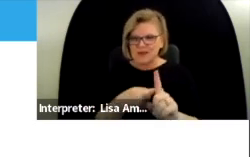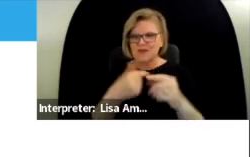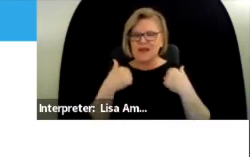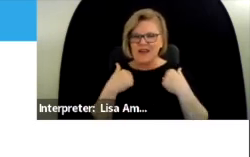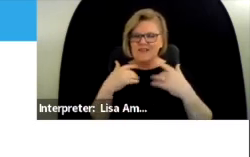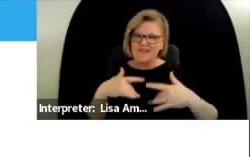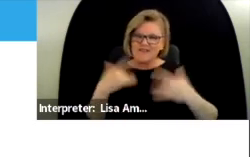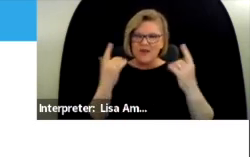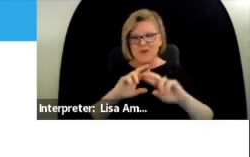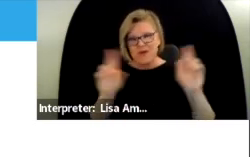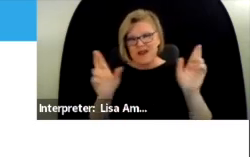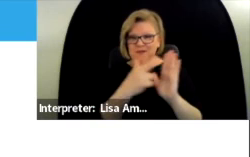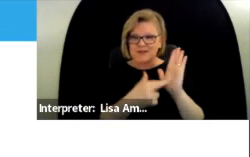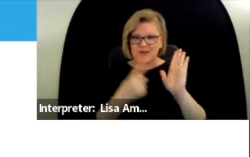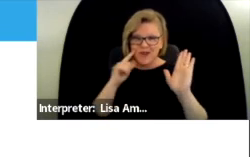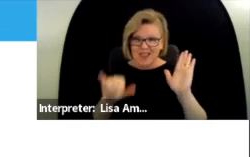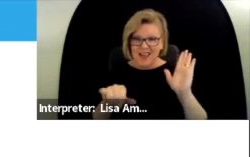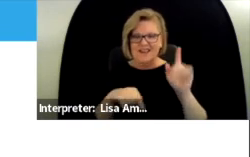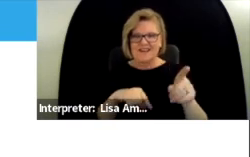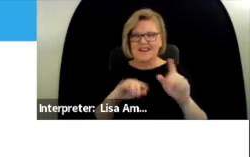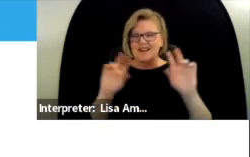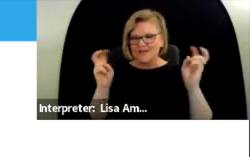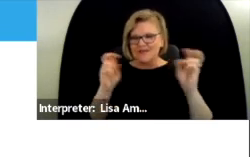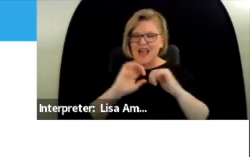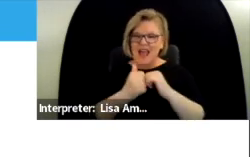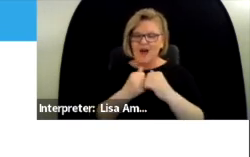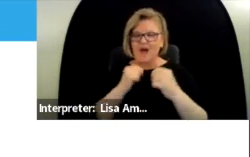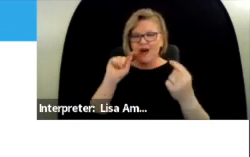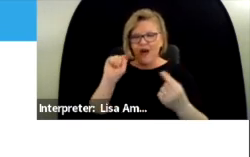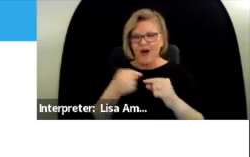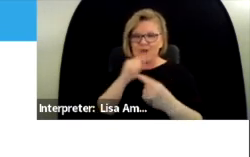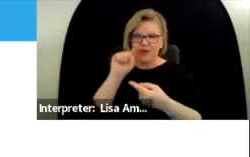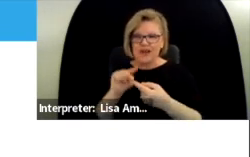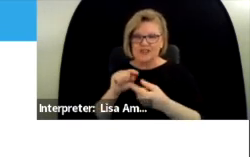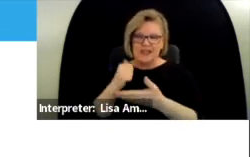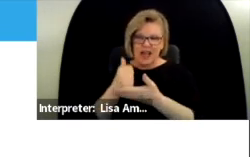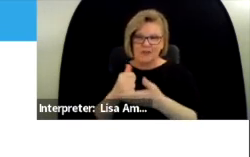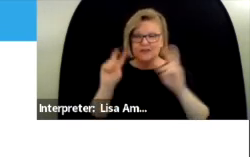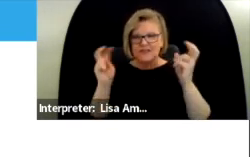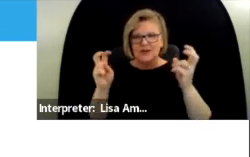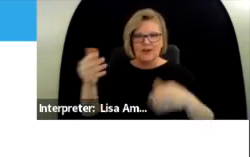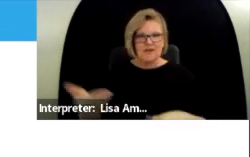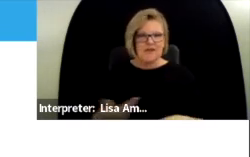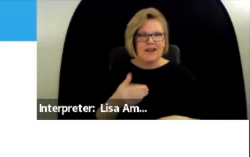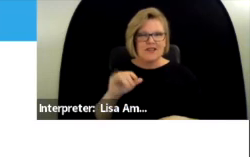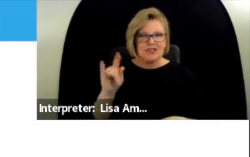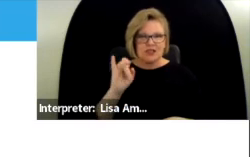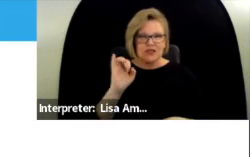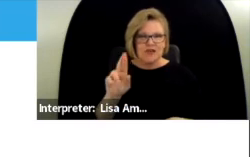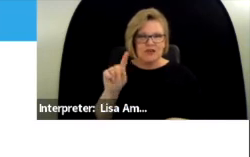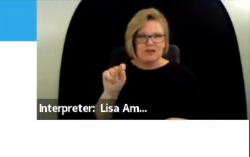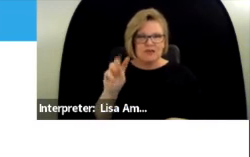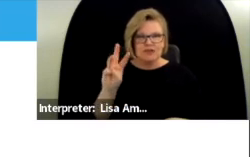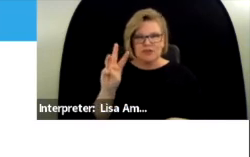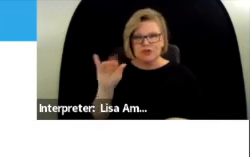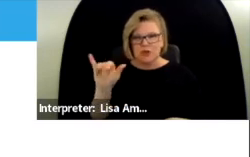to go. It is going to be How Harm Reduction Helps. We've invited Jennifer Twyman of Louisville Metro's Public